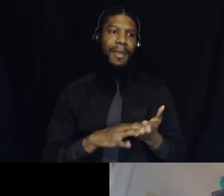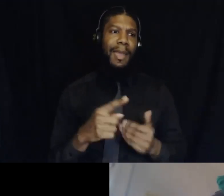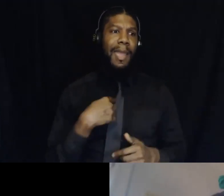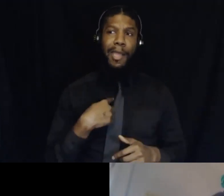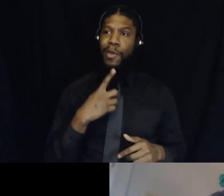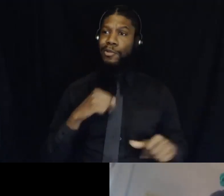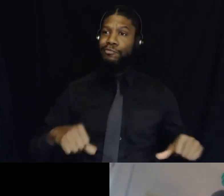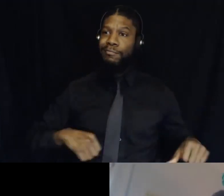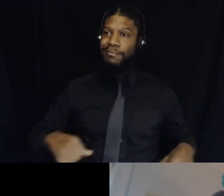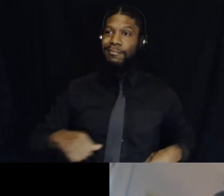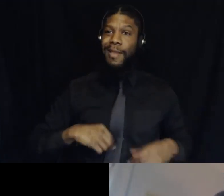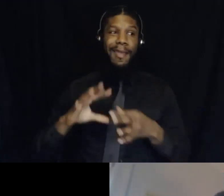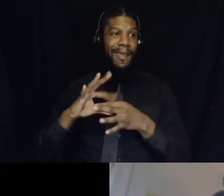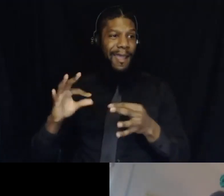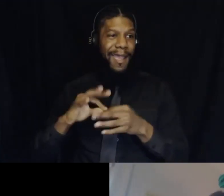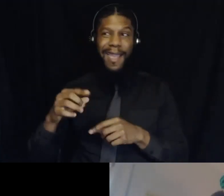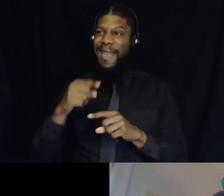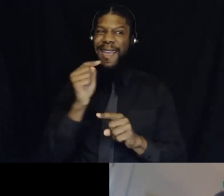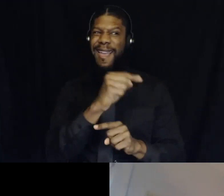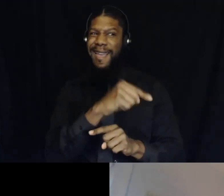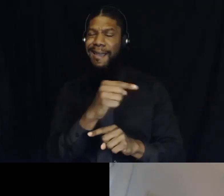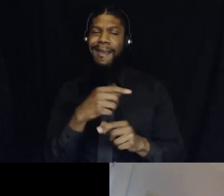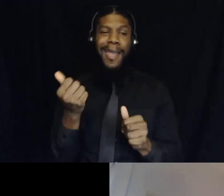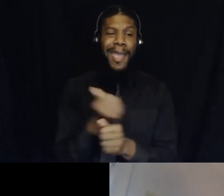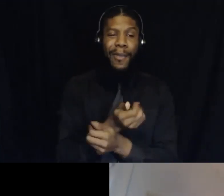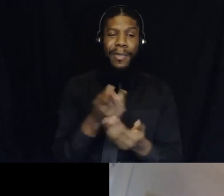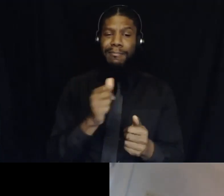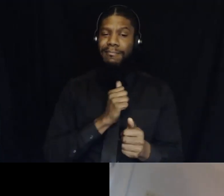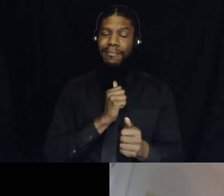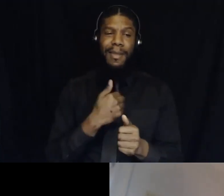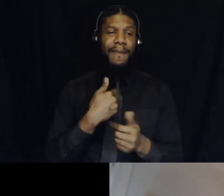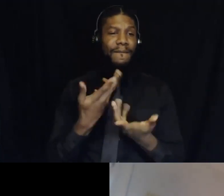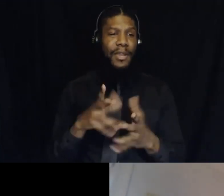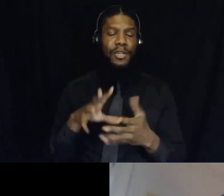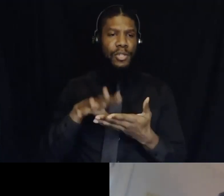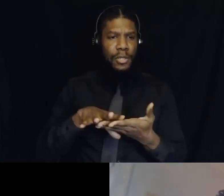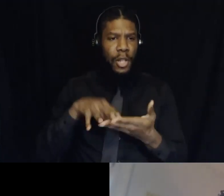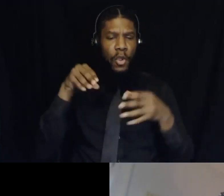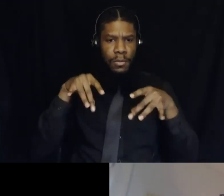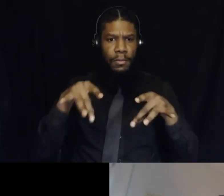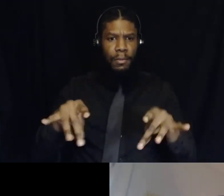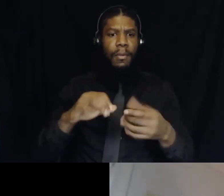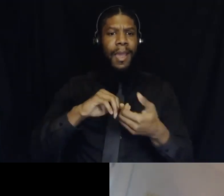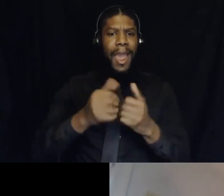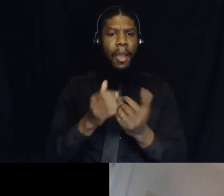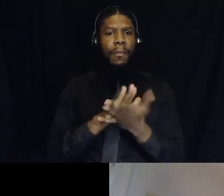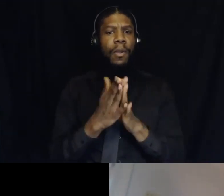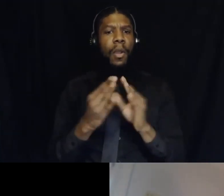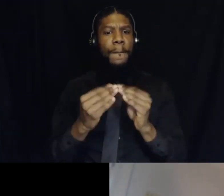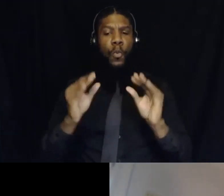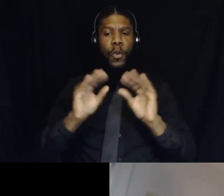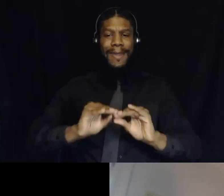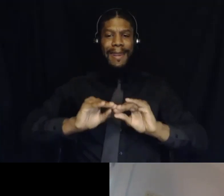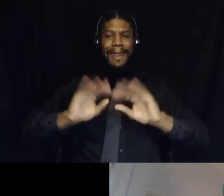you all over town about what I've learned about how to be clear and how